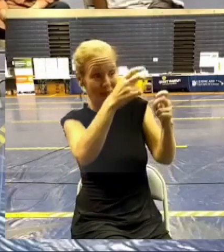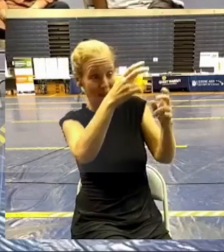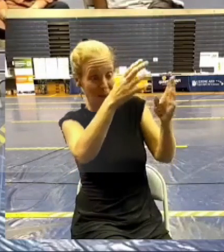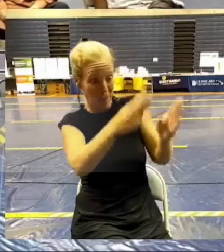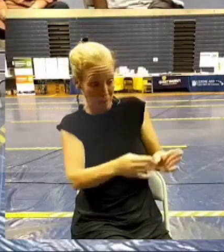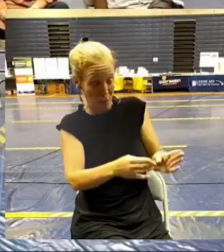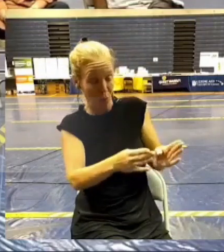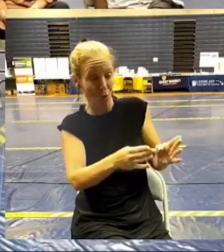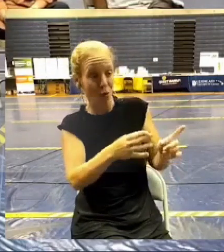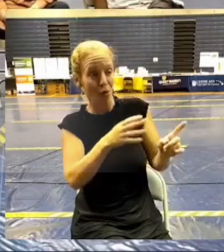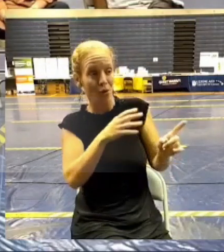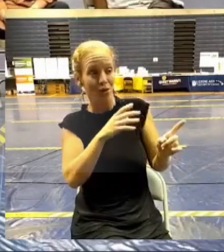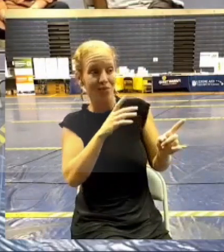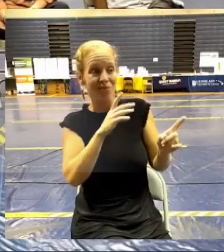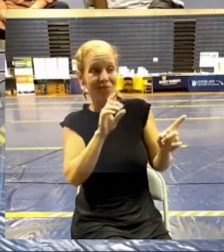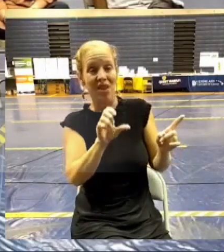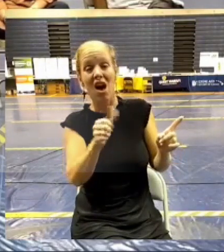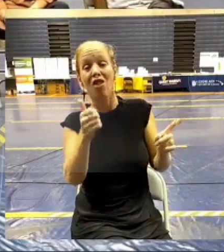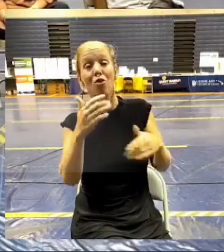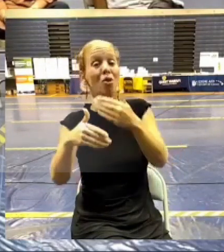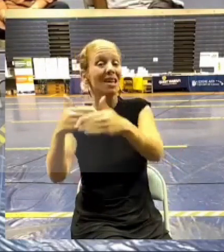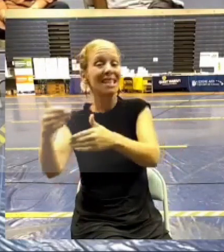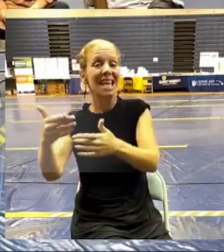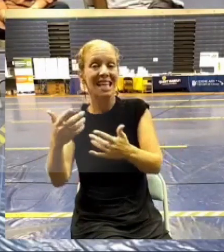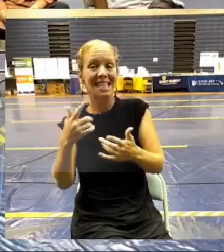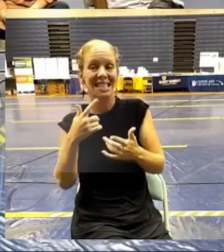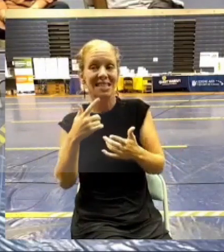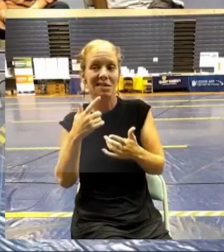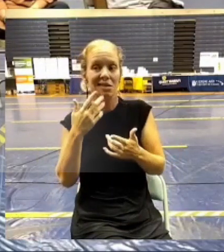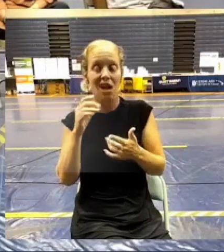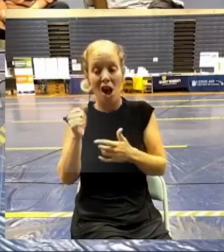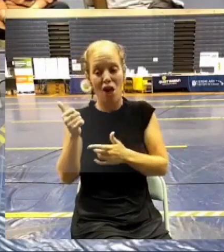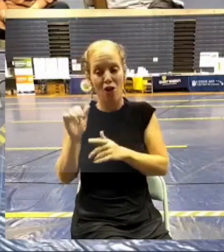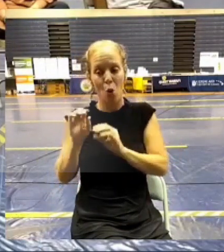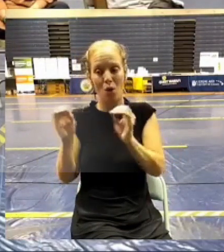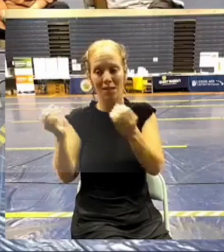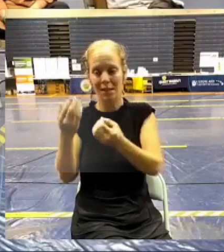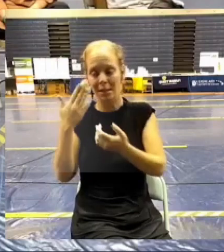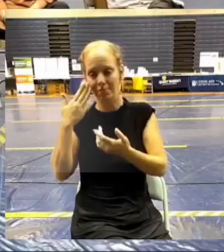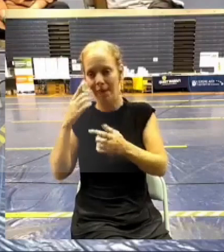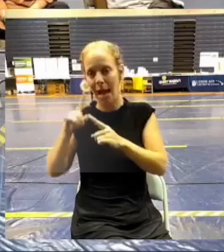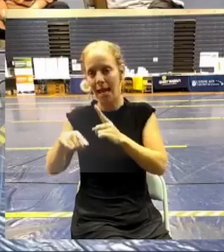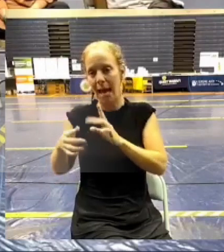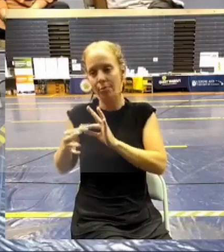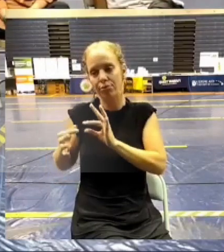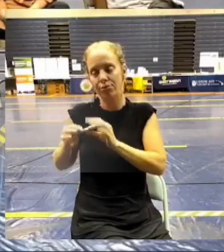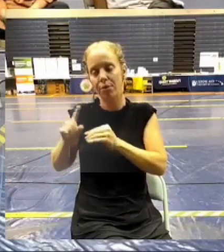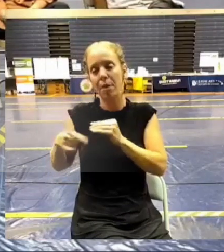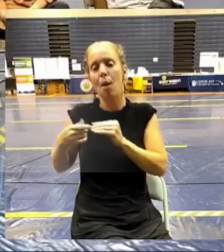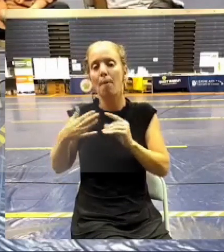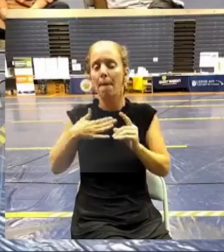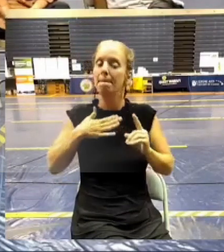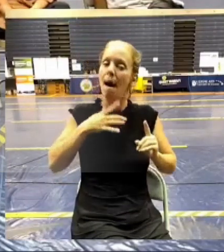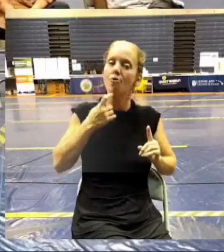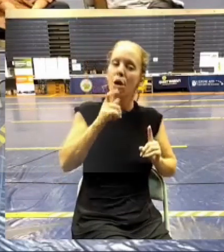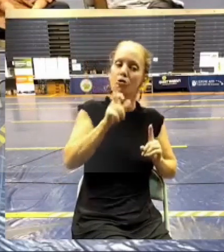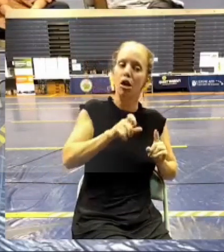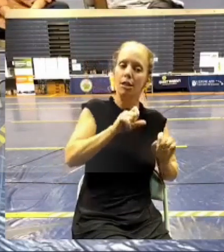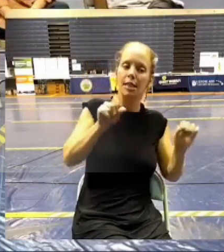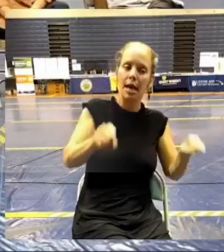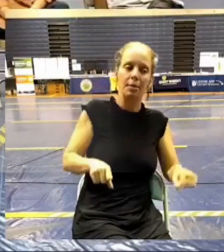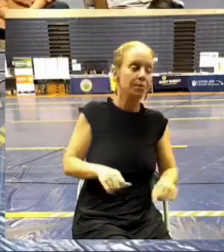the rest of the process, I don't really speak to the other processes. Thank you, Mary.